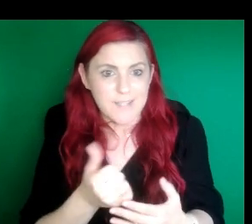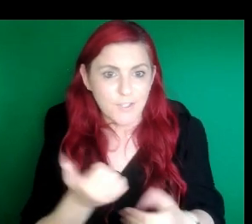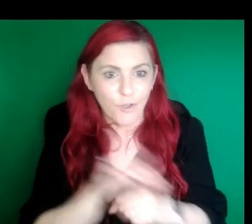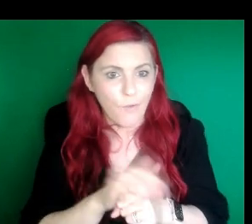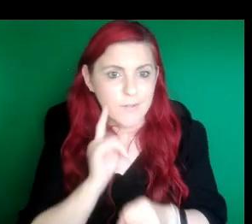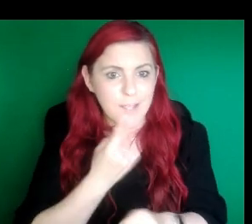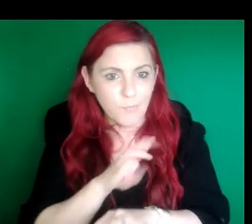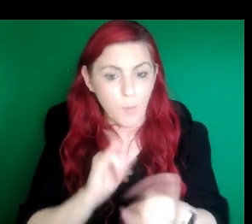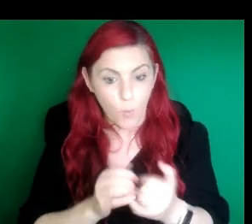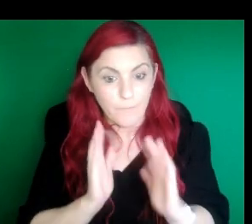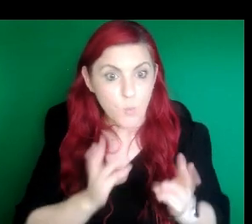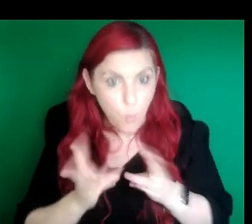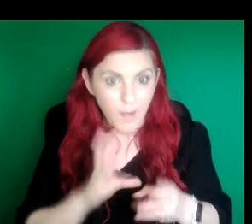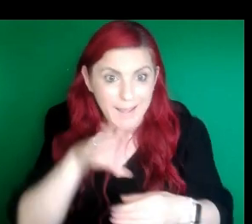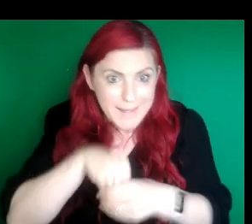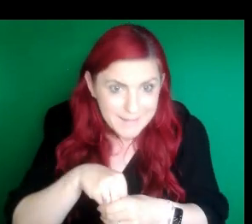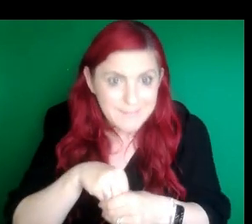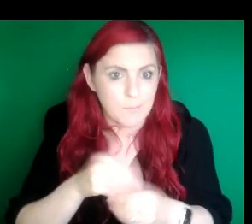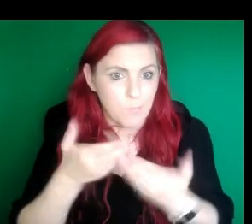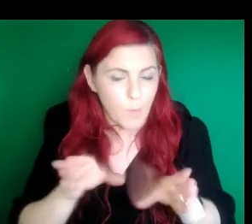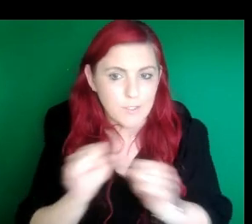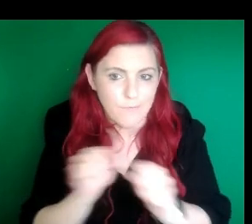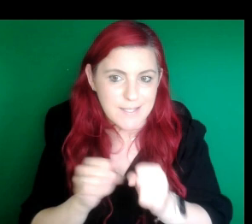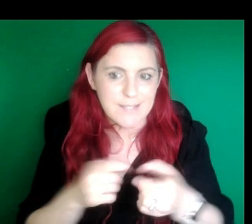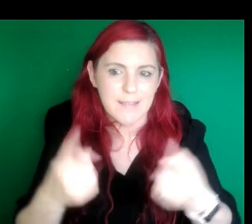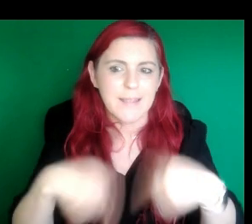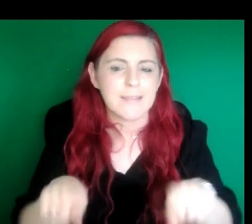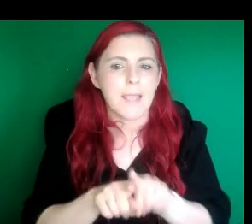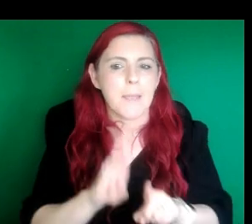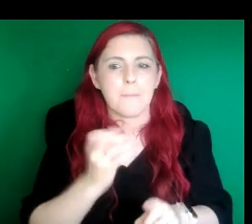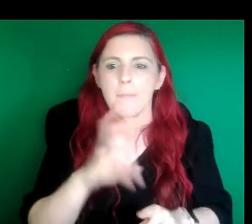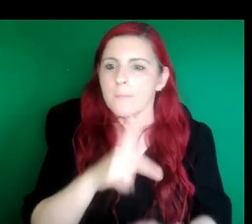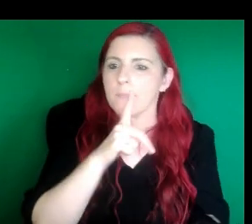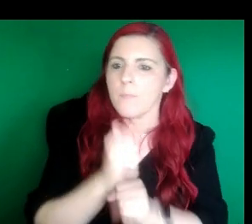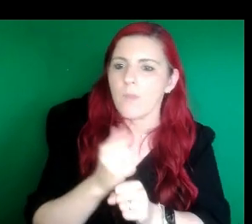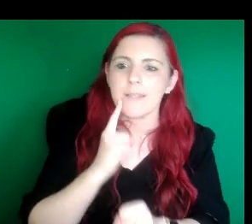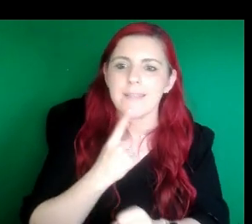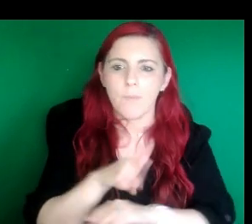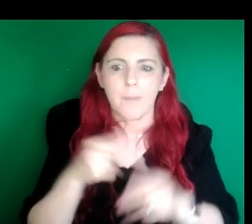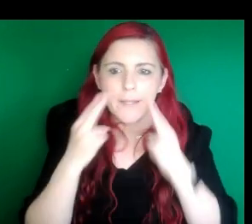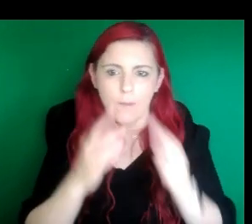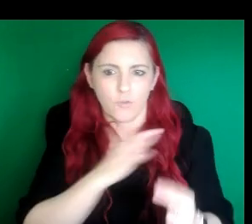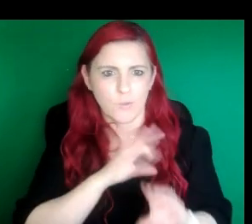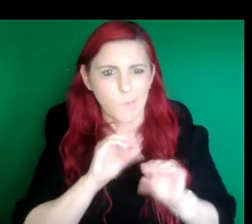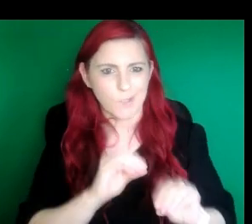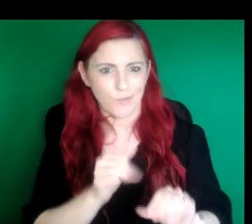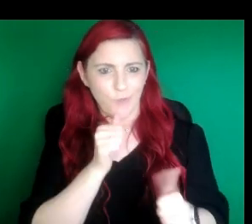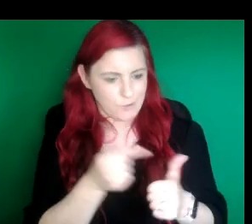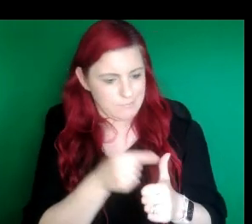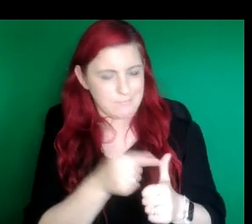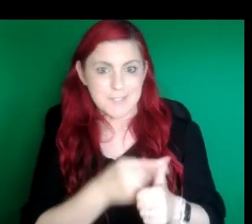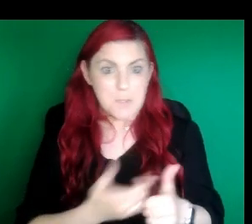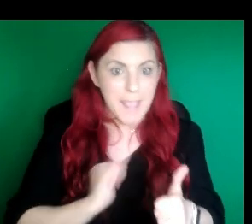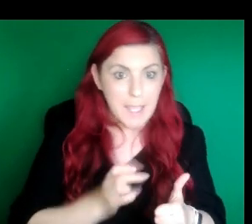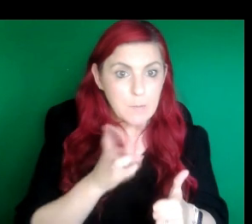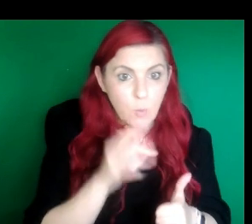services. And again, education is key. So Peter here talked about, deaf people need to have a good education, first of all, to be